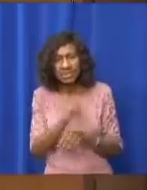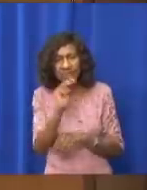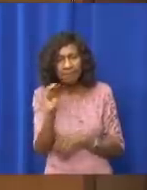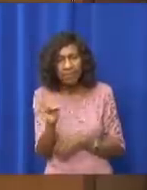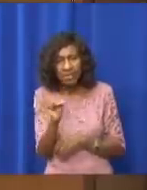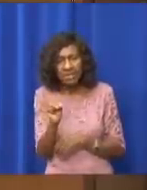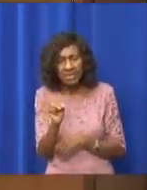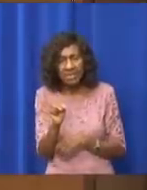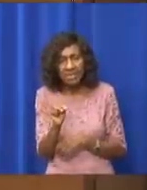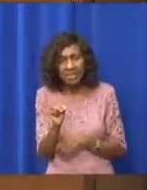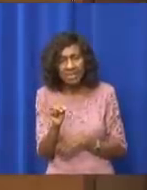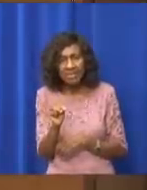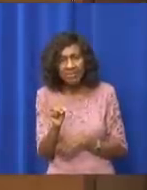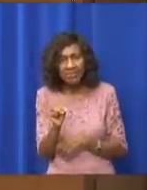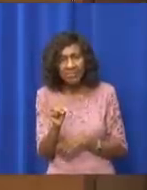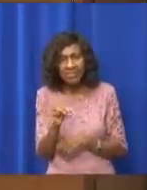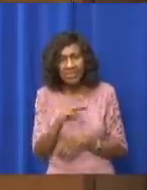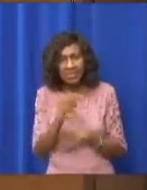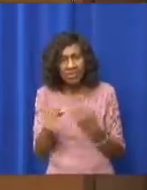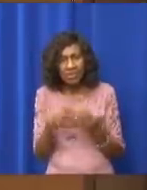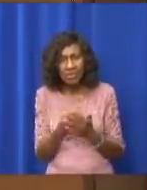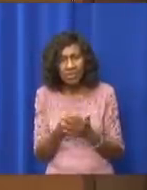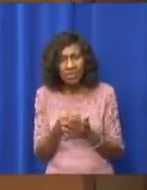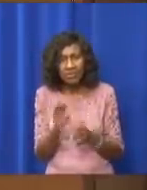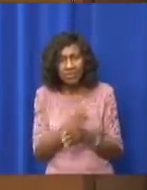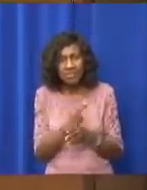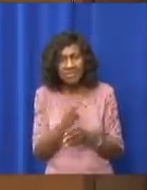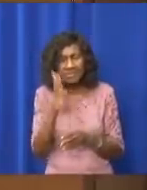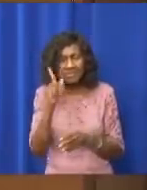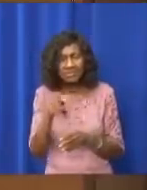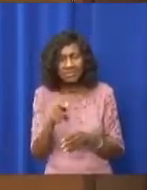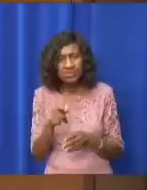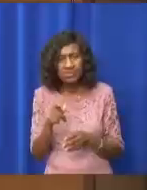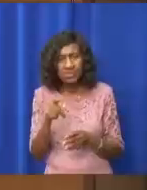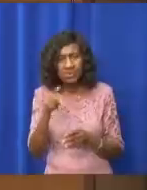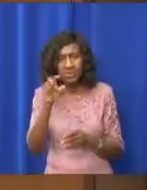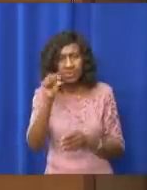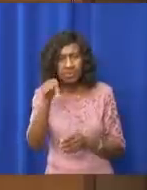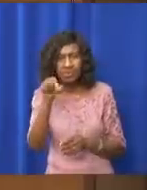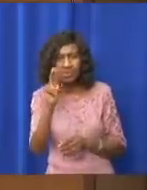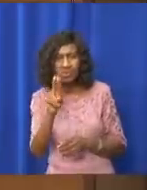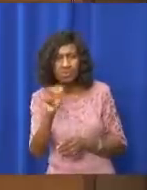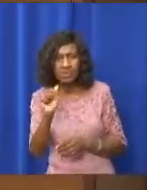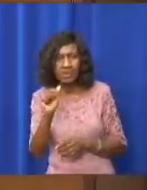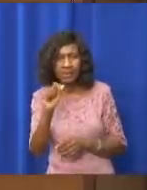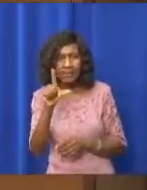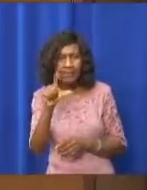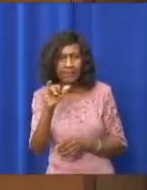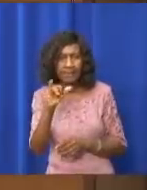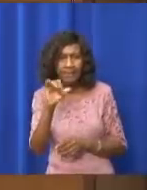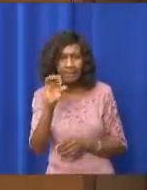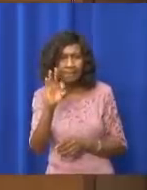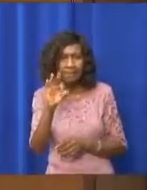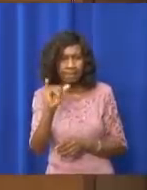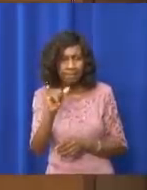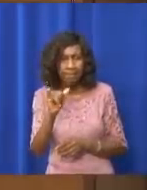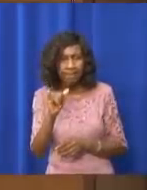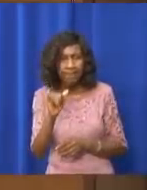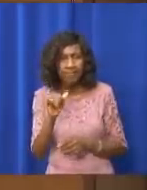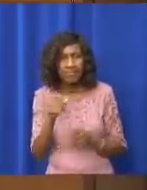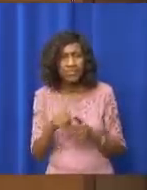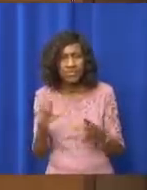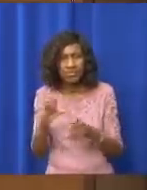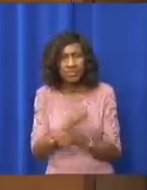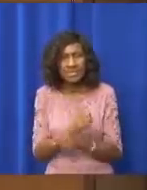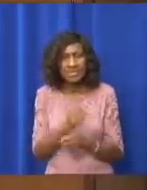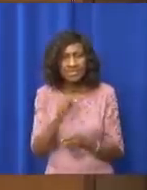would qualify for the grants application. So we are trying to make it as streamless and as easy